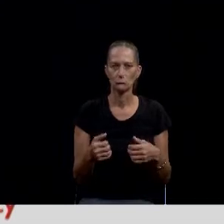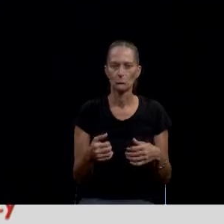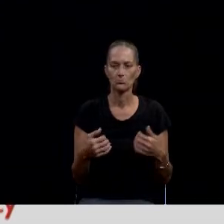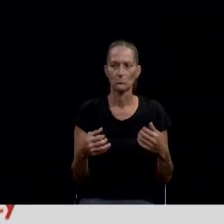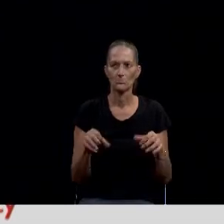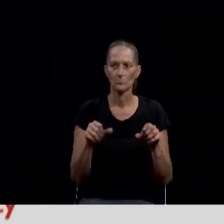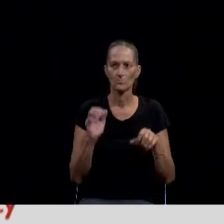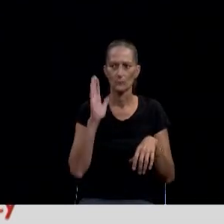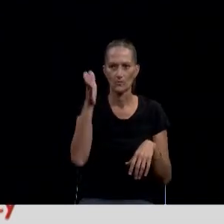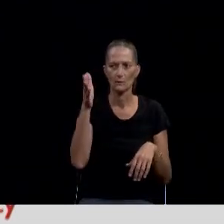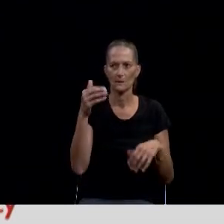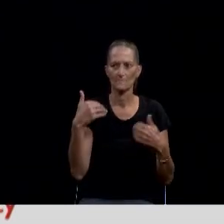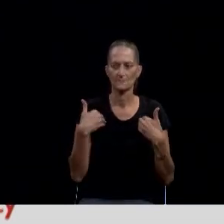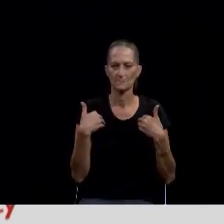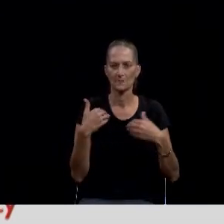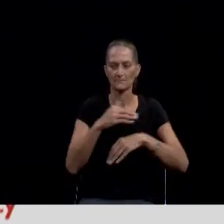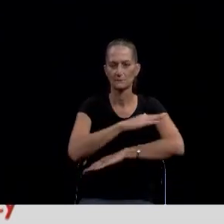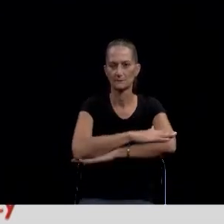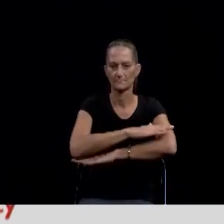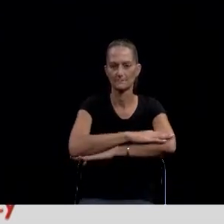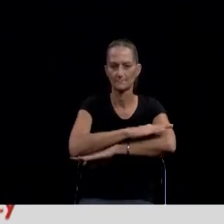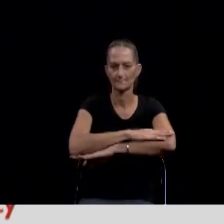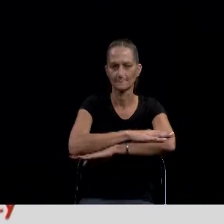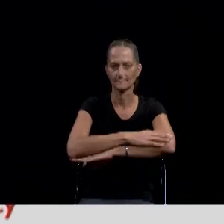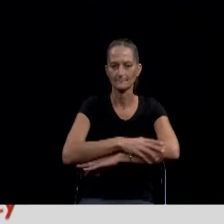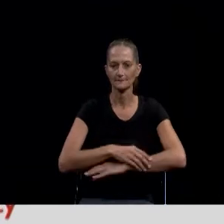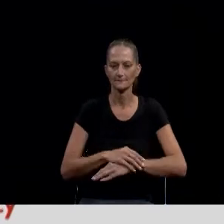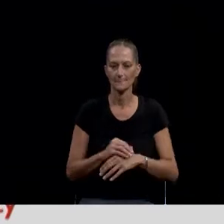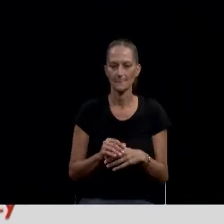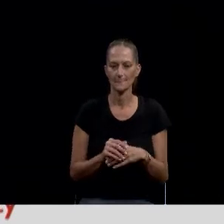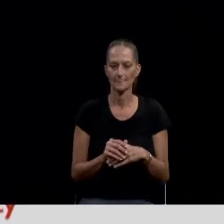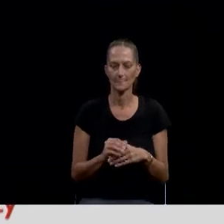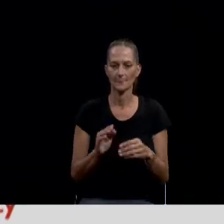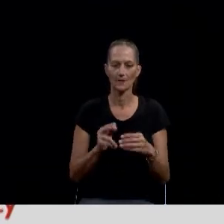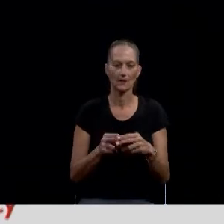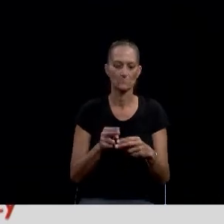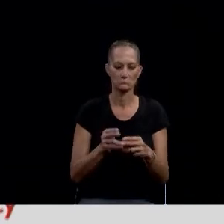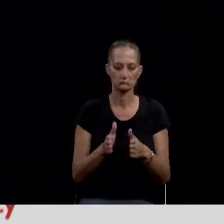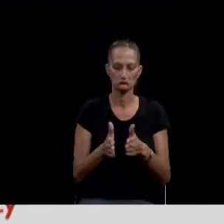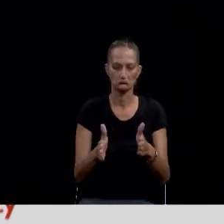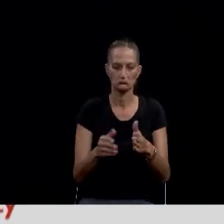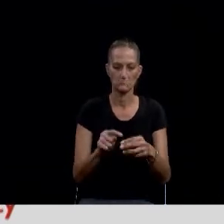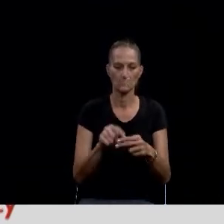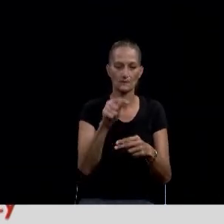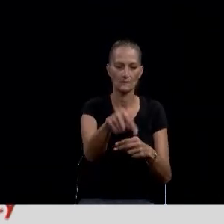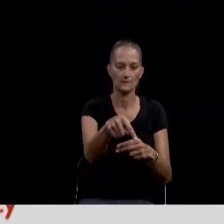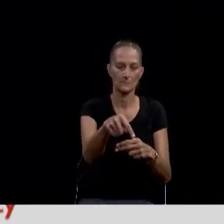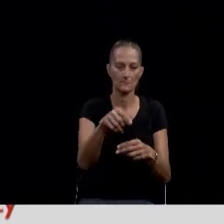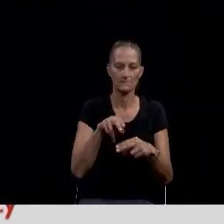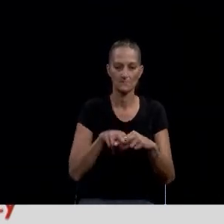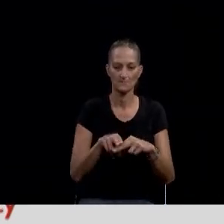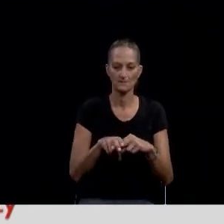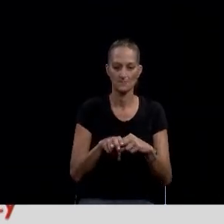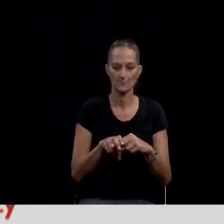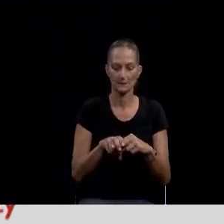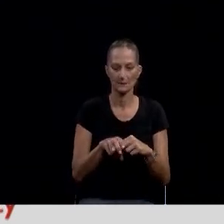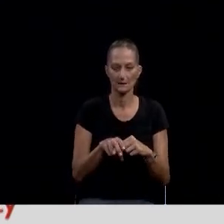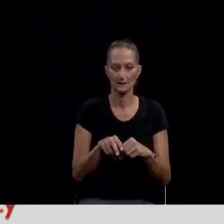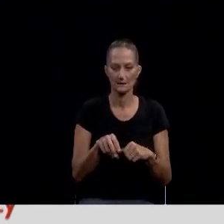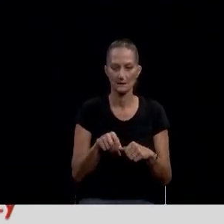Across the street from the seating in the food truck area and behind City Center Waco's building, a compactor will serve both that building and Empire